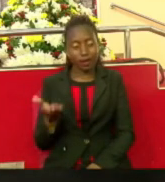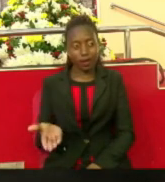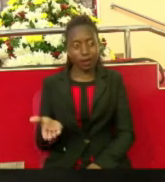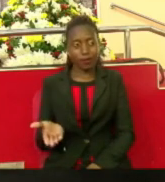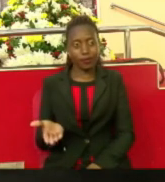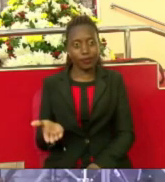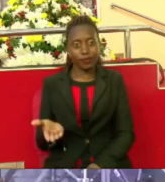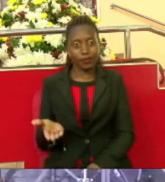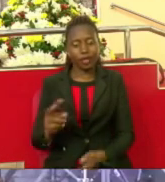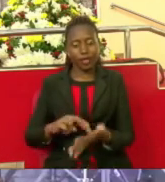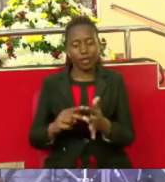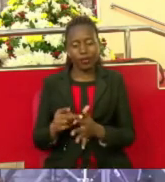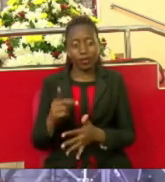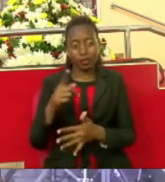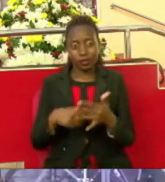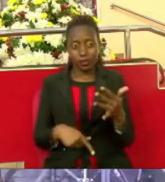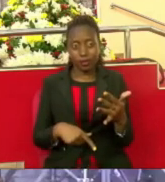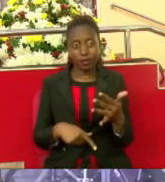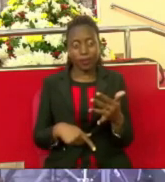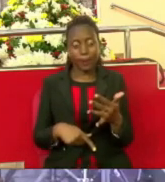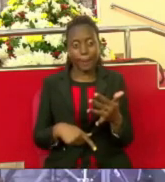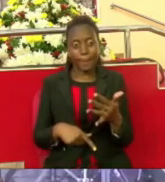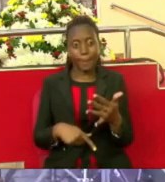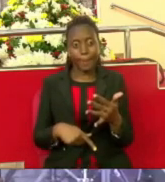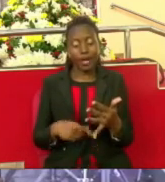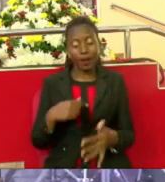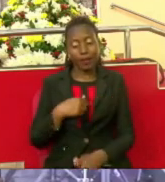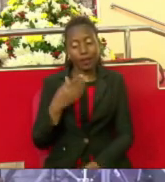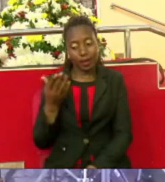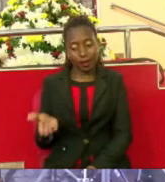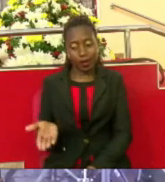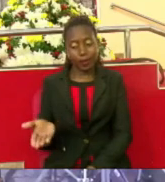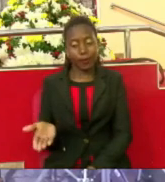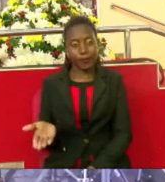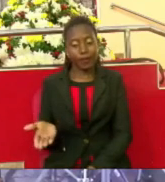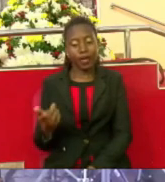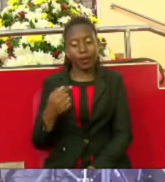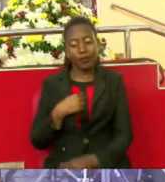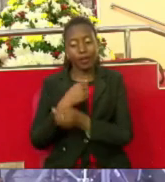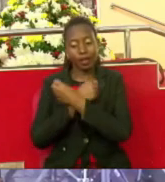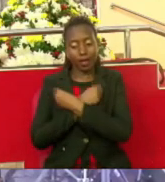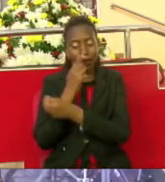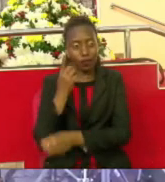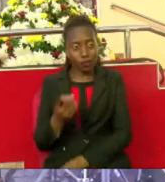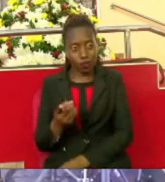It means to me that I'm here, I love you,